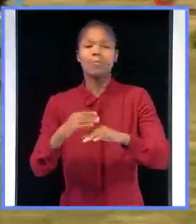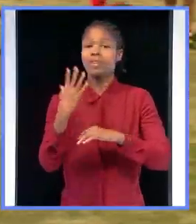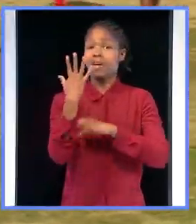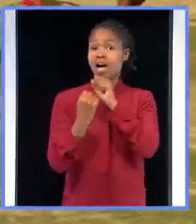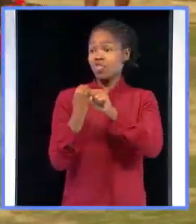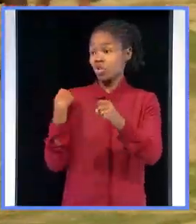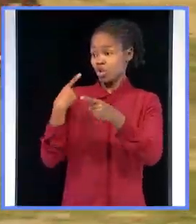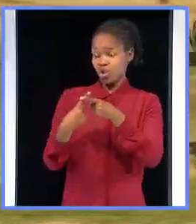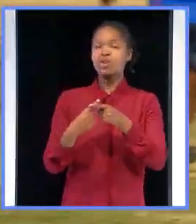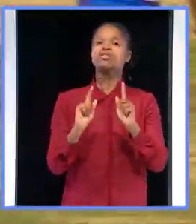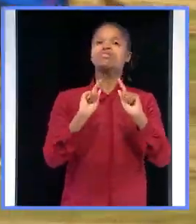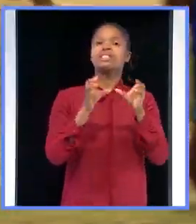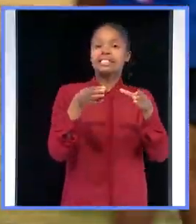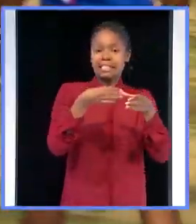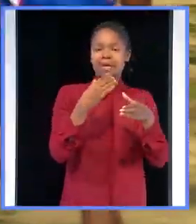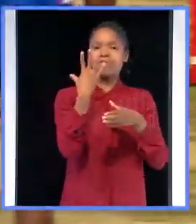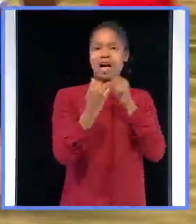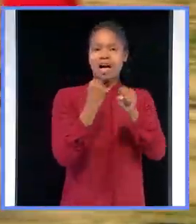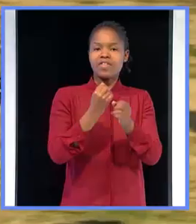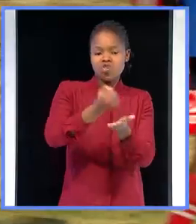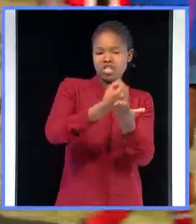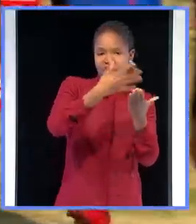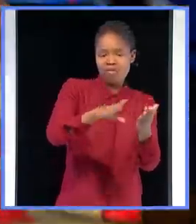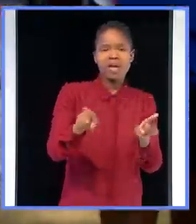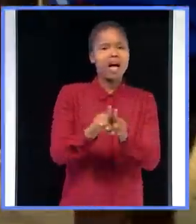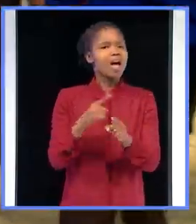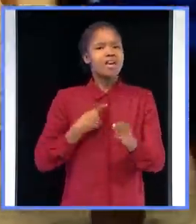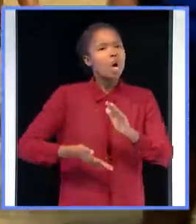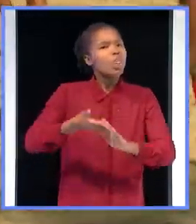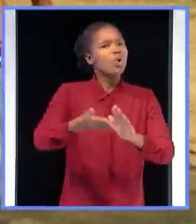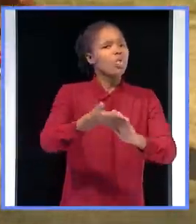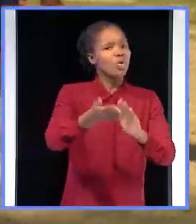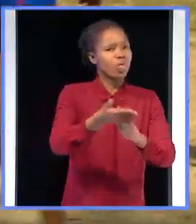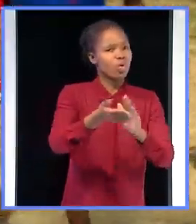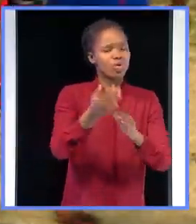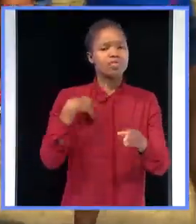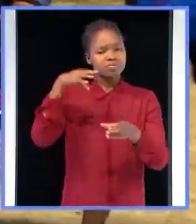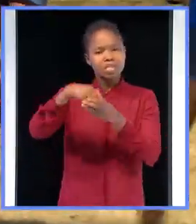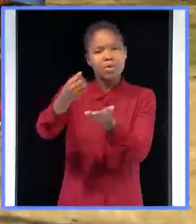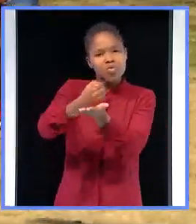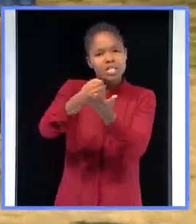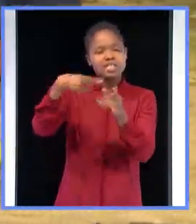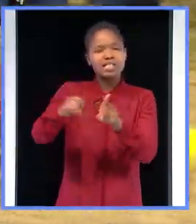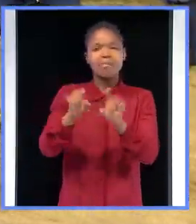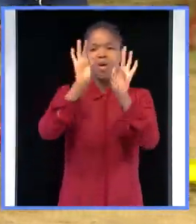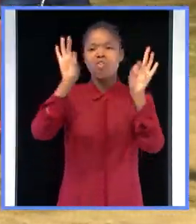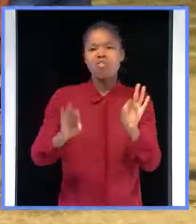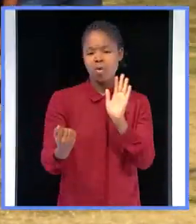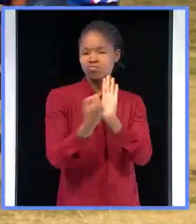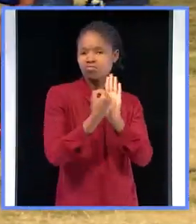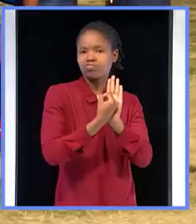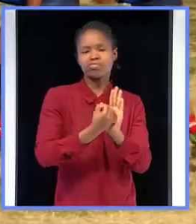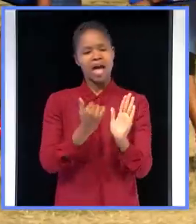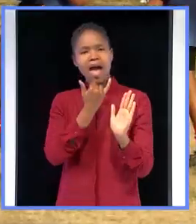I'm registered there. They never stopped me. I come to Bulls Rugby. I'm playing, they registered me, they sent in the papers, I'm playing, they were